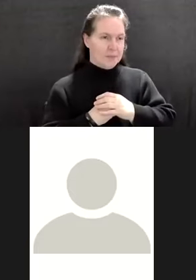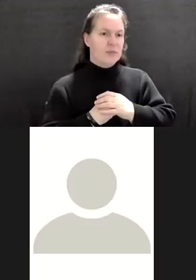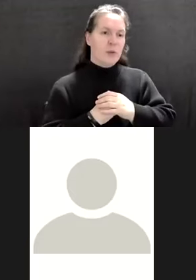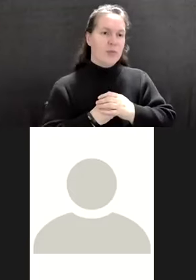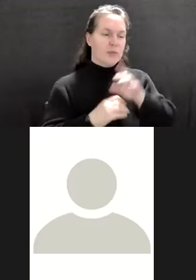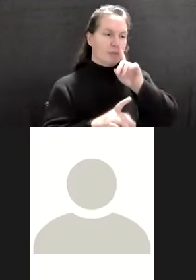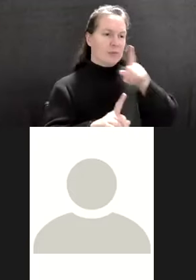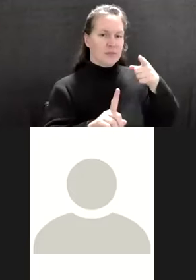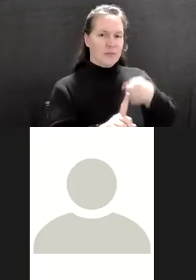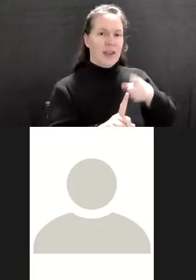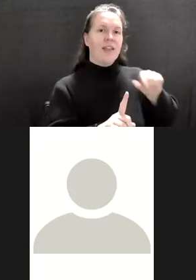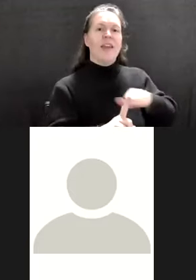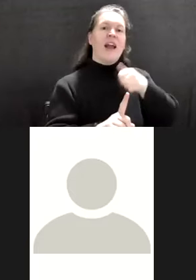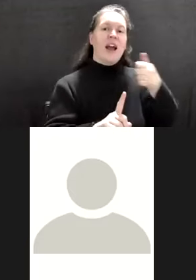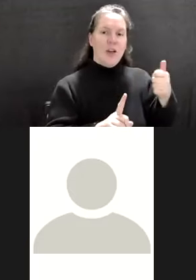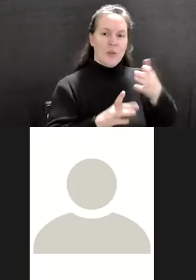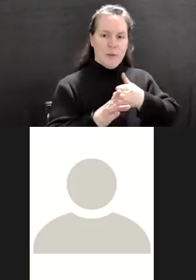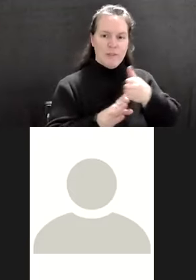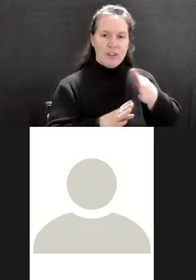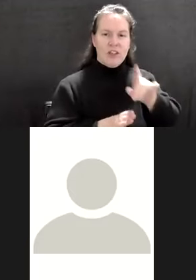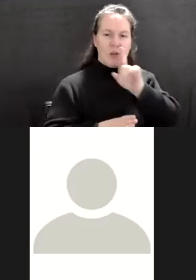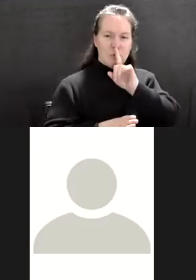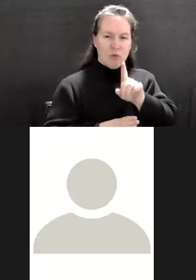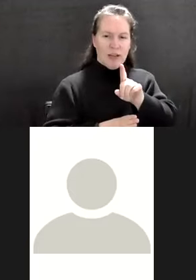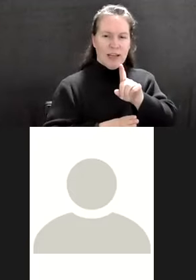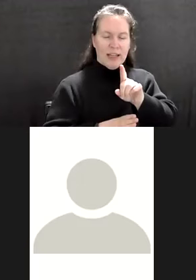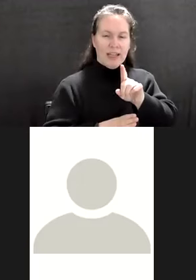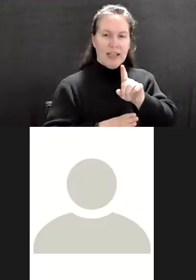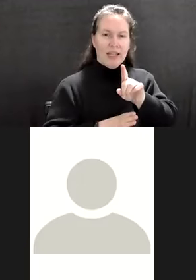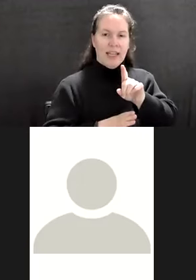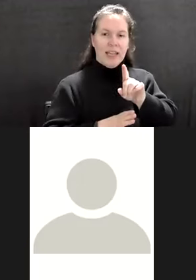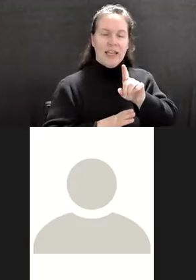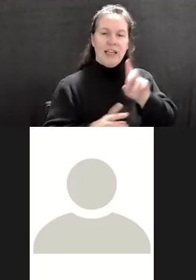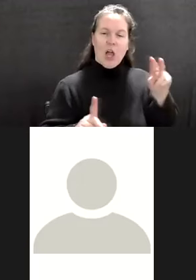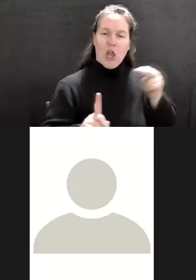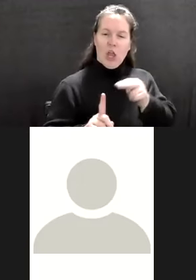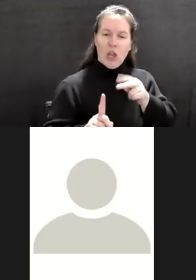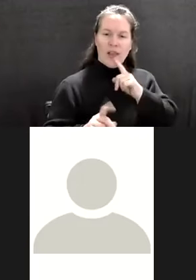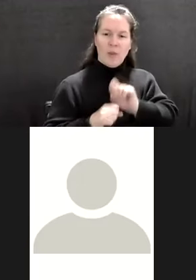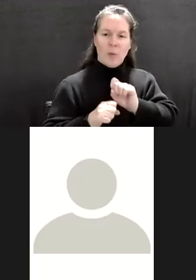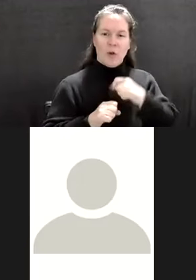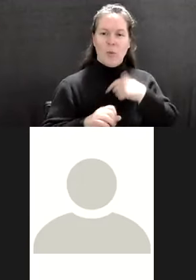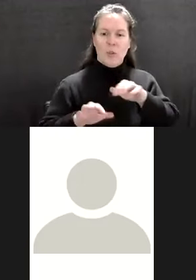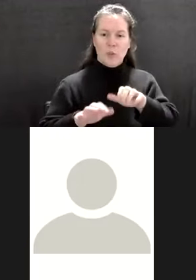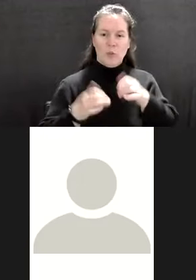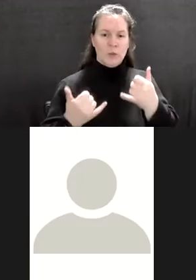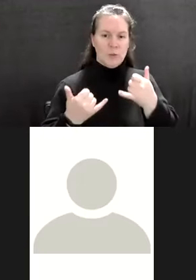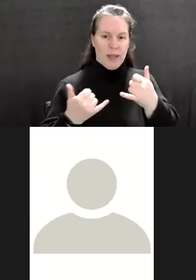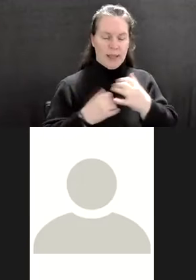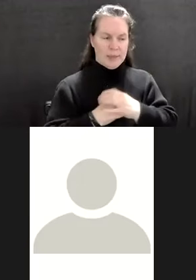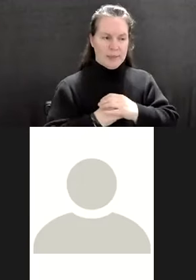down those other professions that are really going to nod towards the work we're doing today. And so